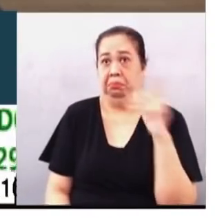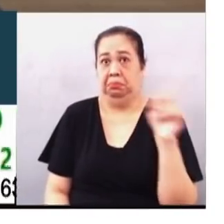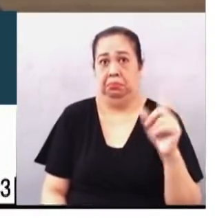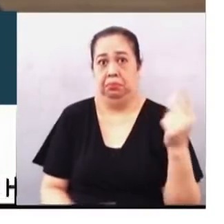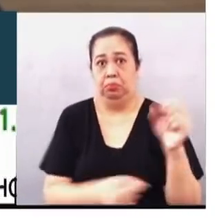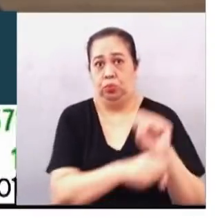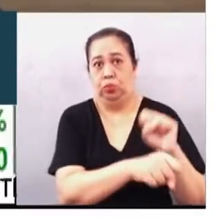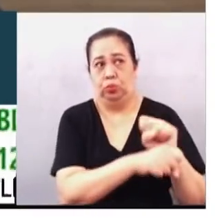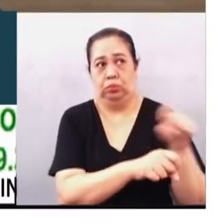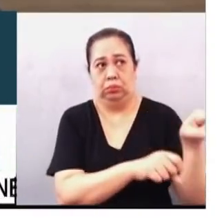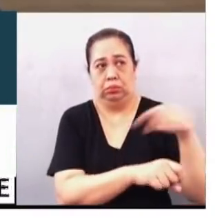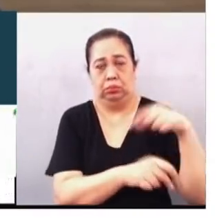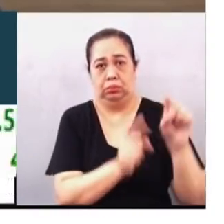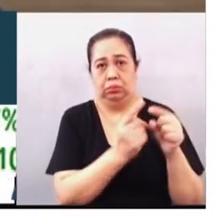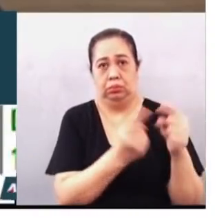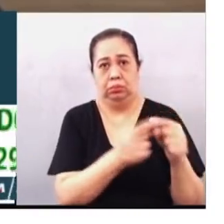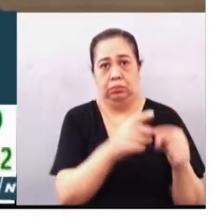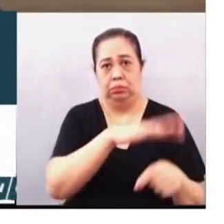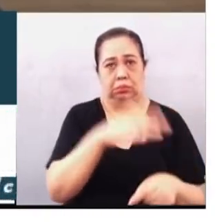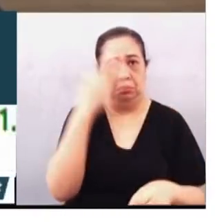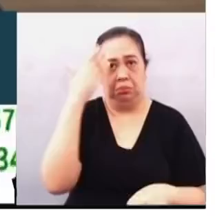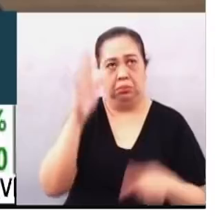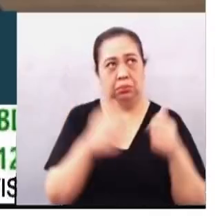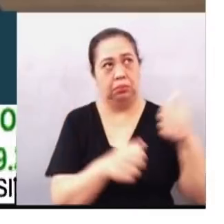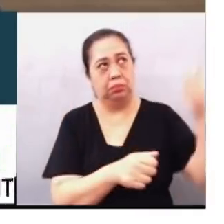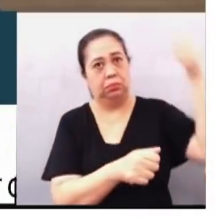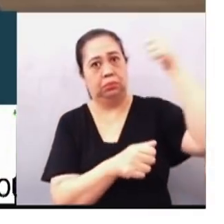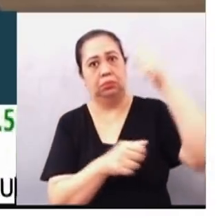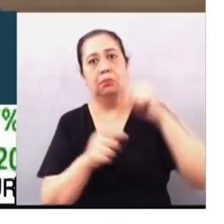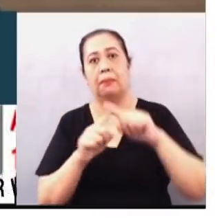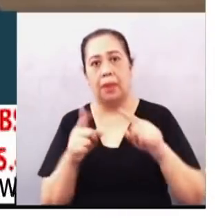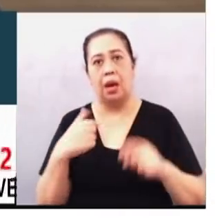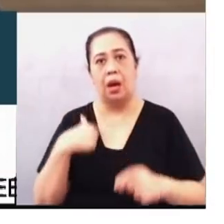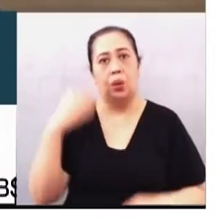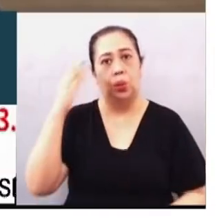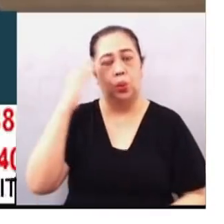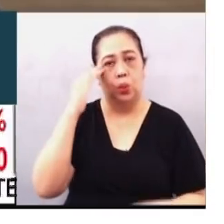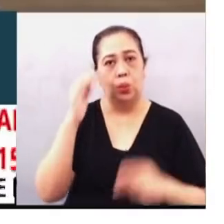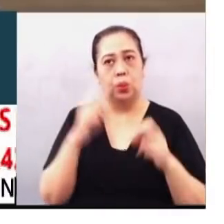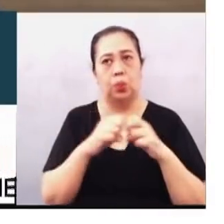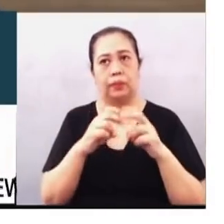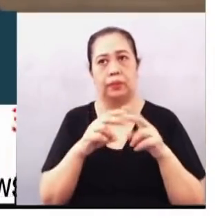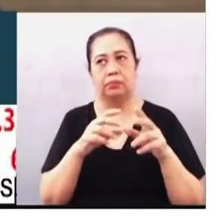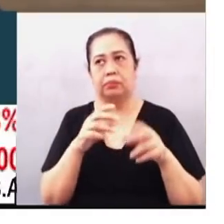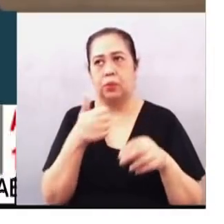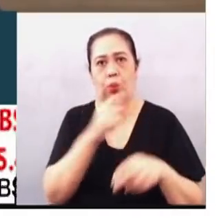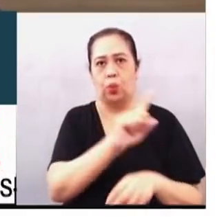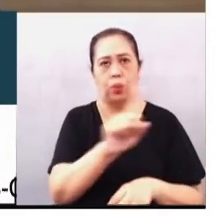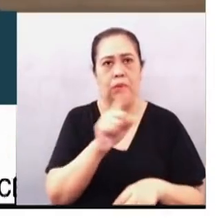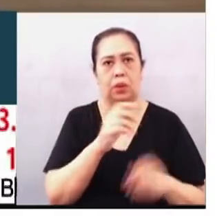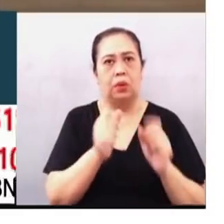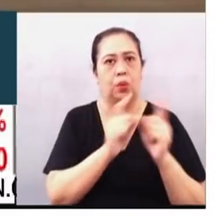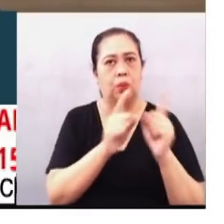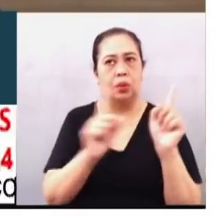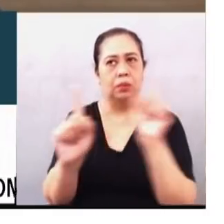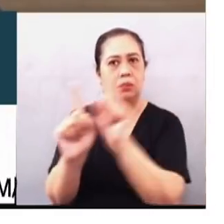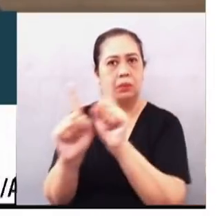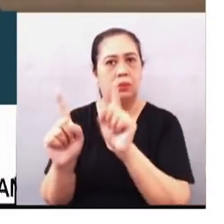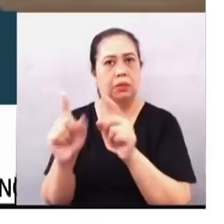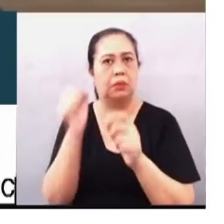efforts of the party leadership. Mm-hmm. But I know, kahit sa sino sa kanilang kakausap,